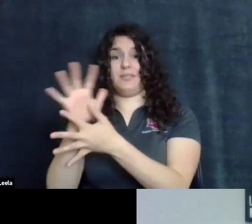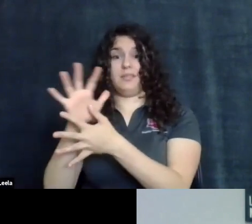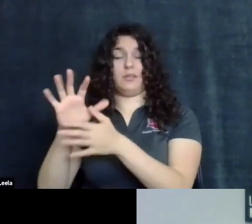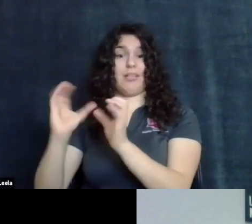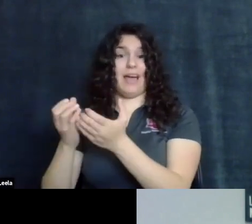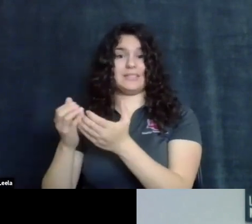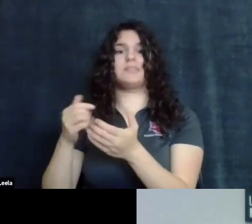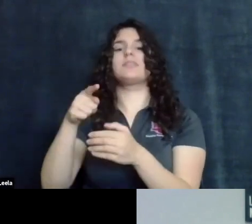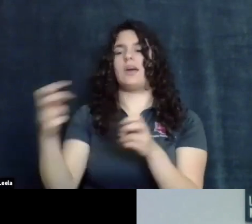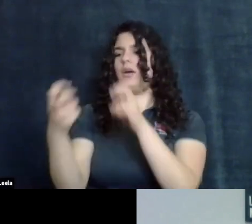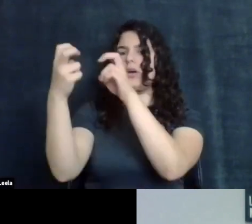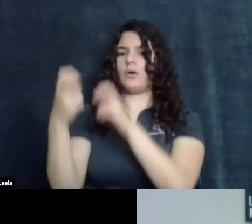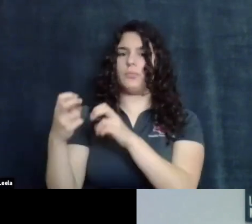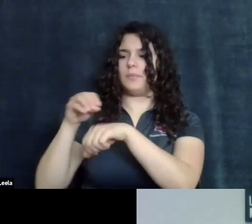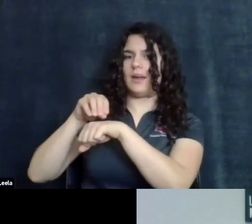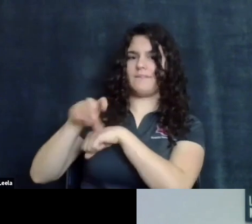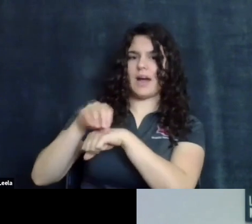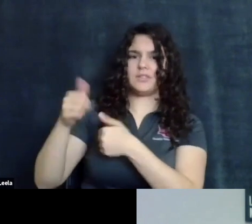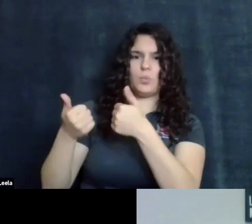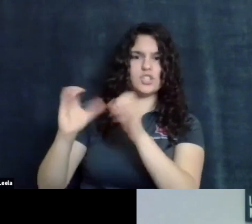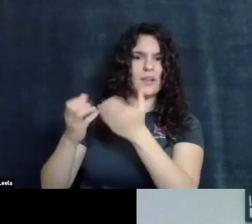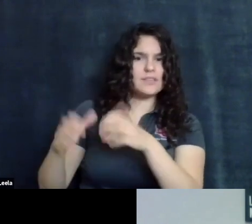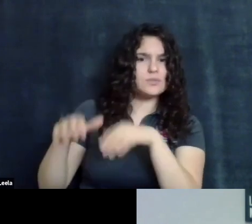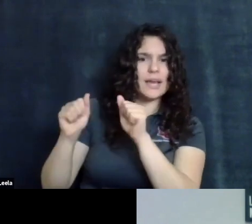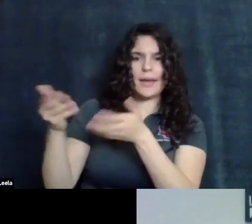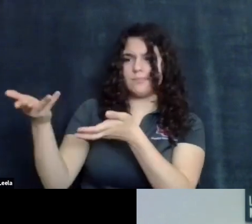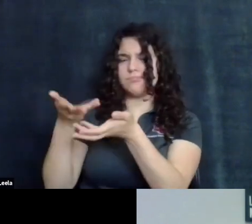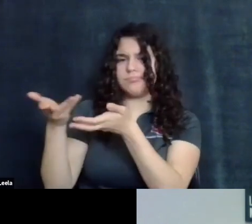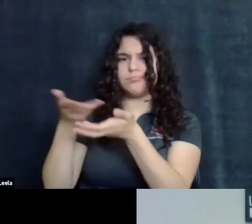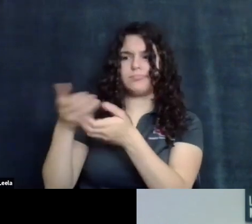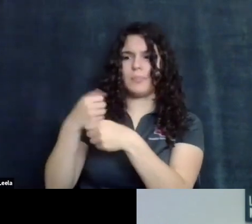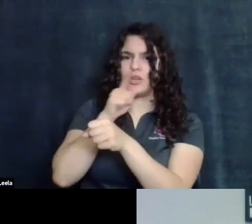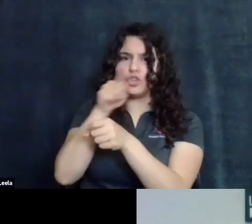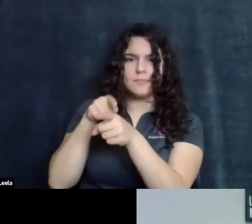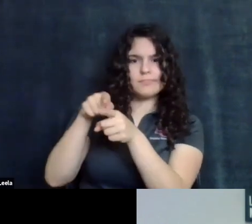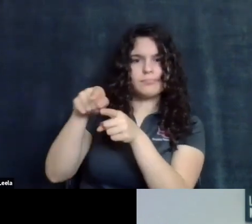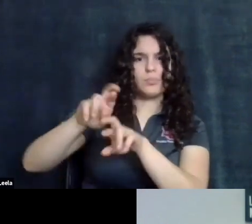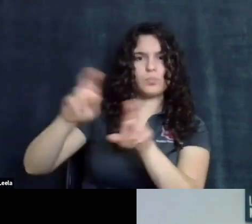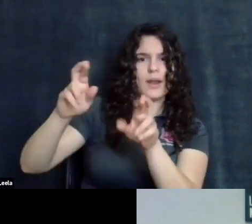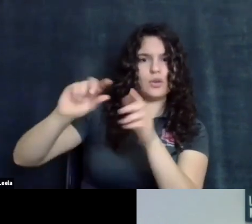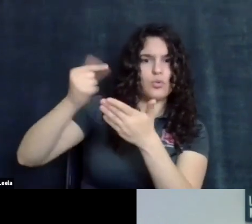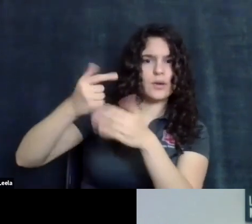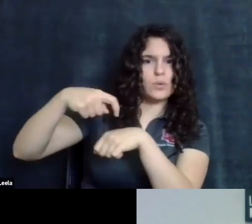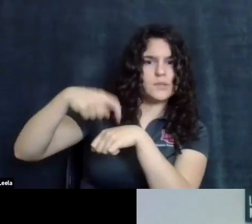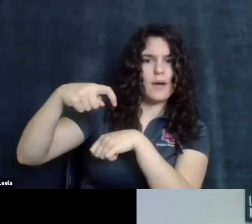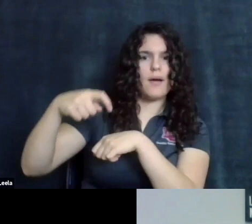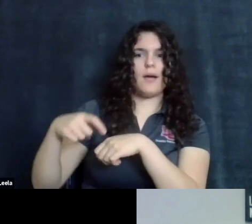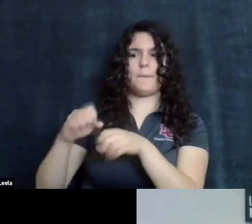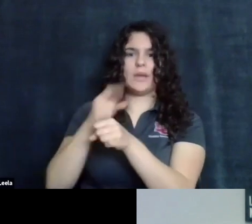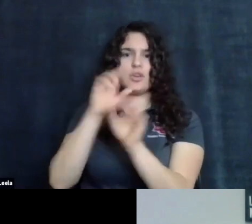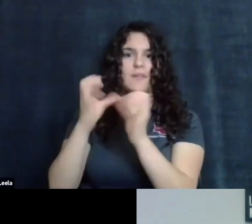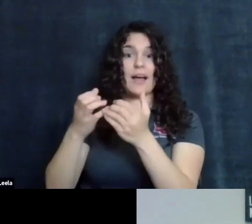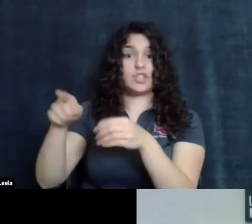we have our academic advisor there who will work with you to make sure you're on track for graduation, that you're taking the correct